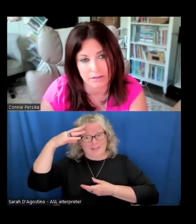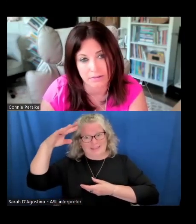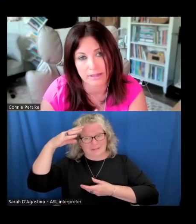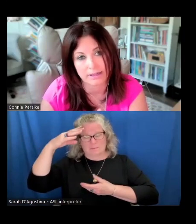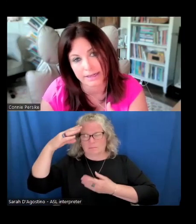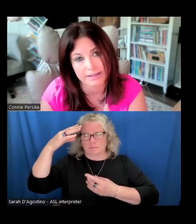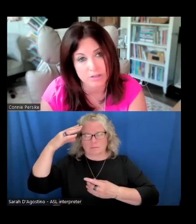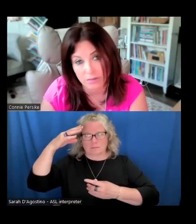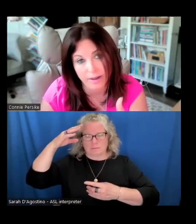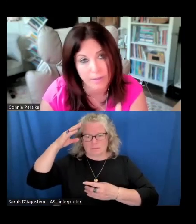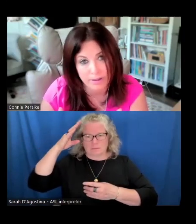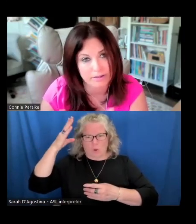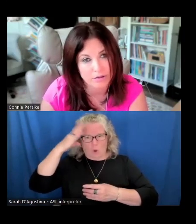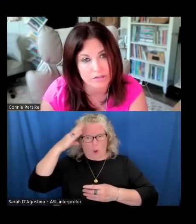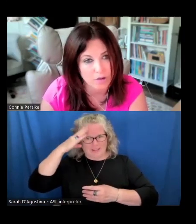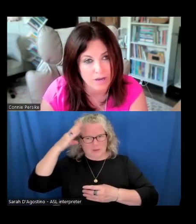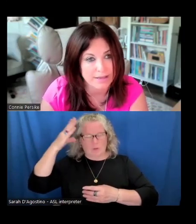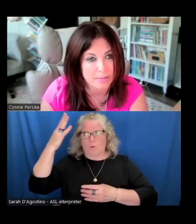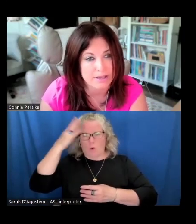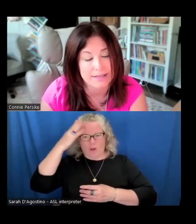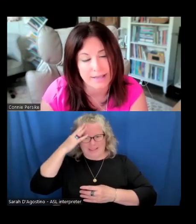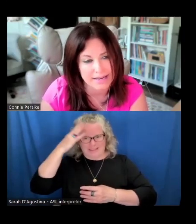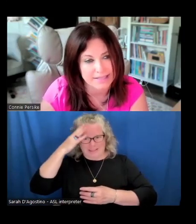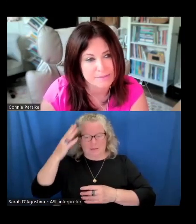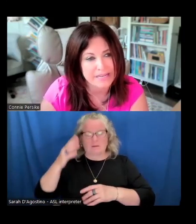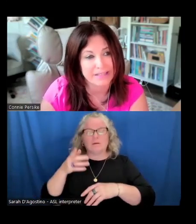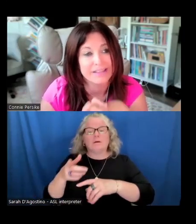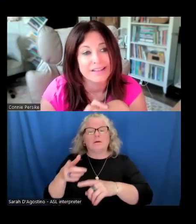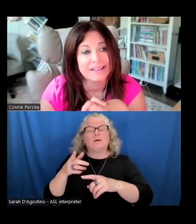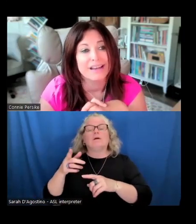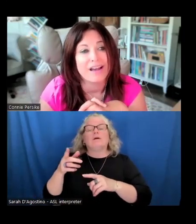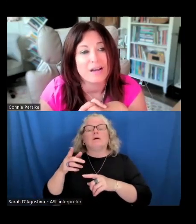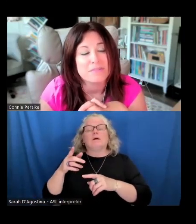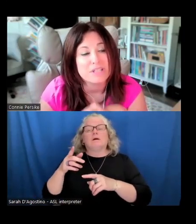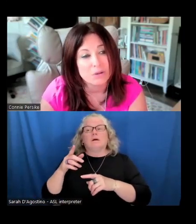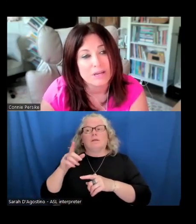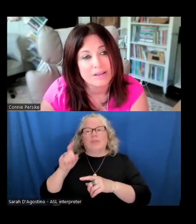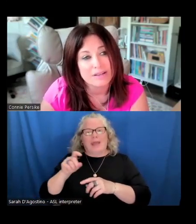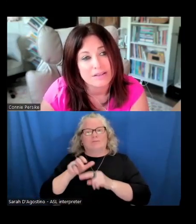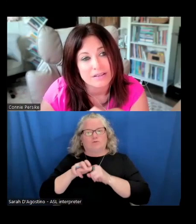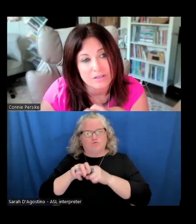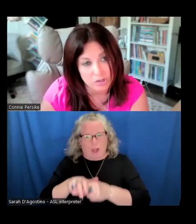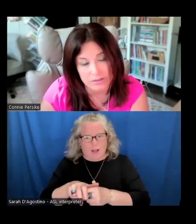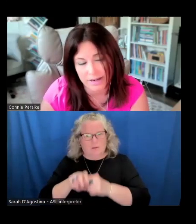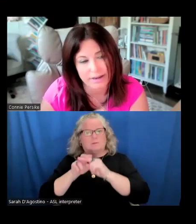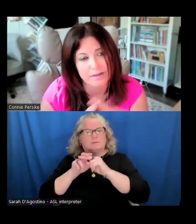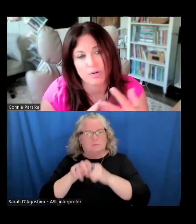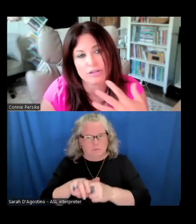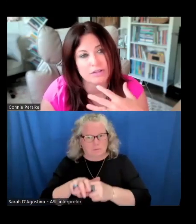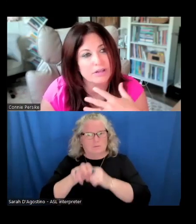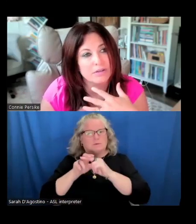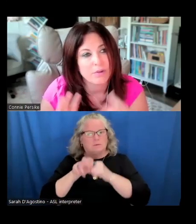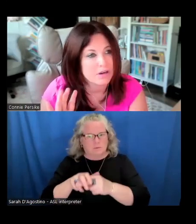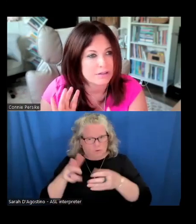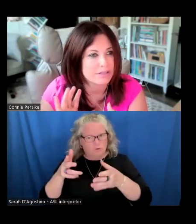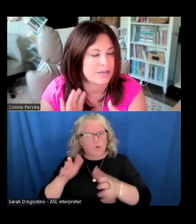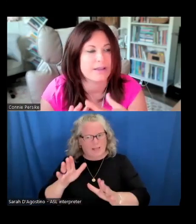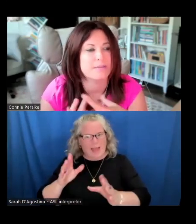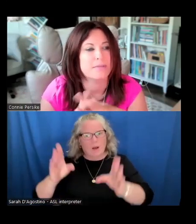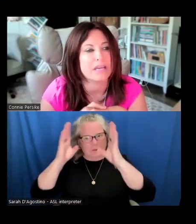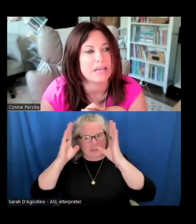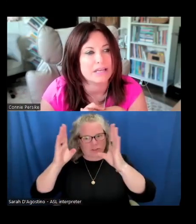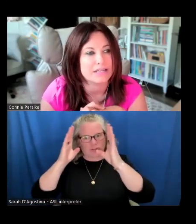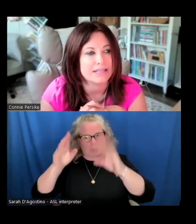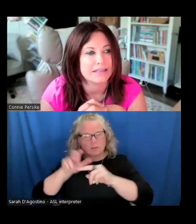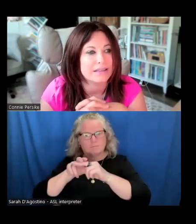still, hands in your lap, crisscross applesauce, eyes on me, during circle time or during rug